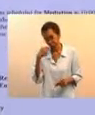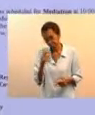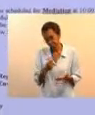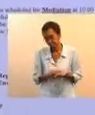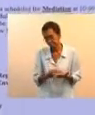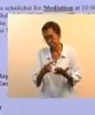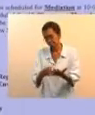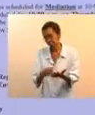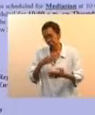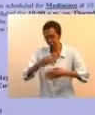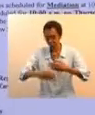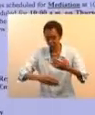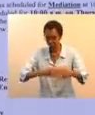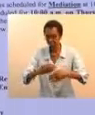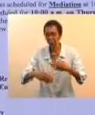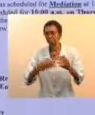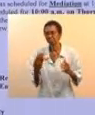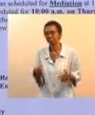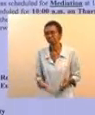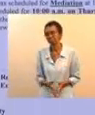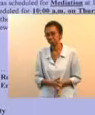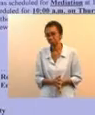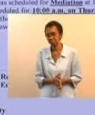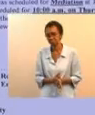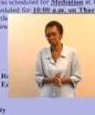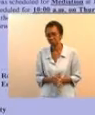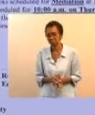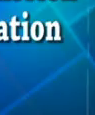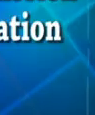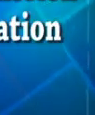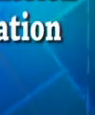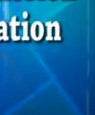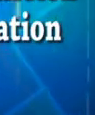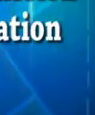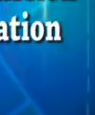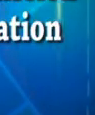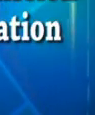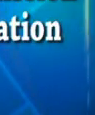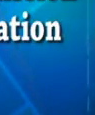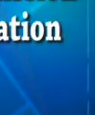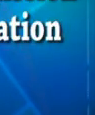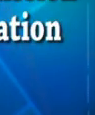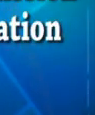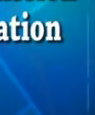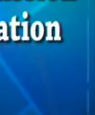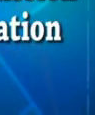date, time, and location of the mediation session.